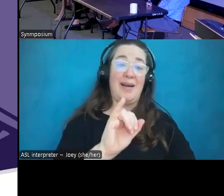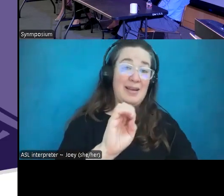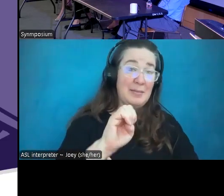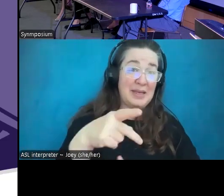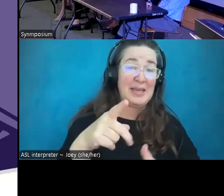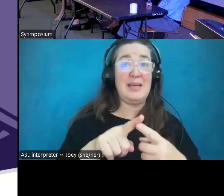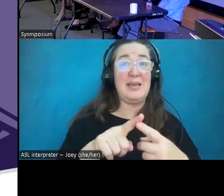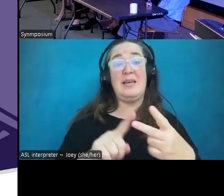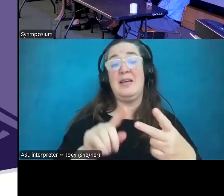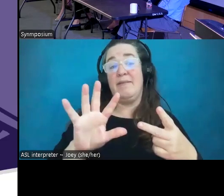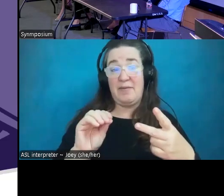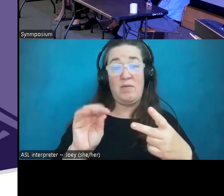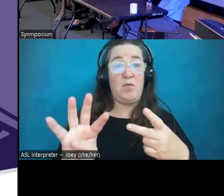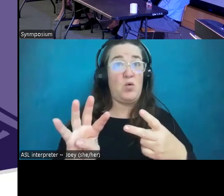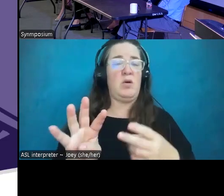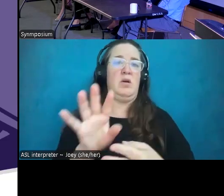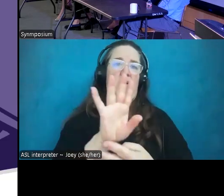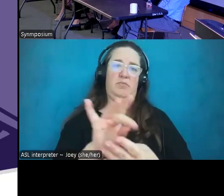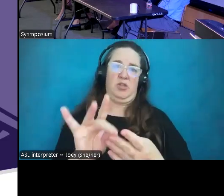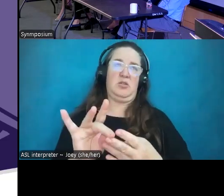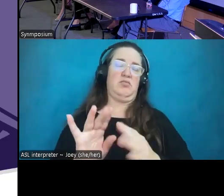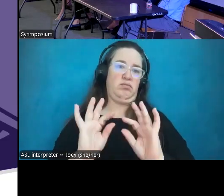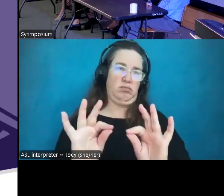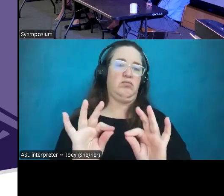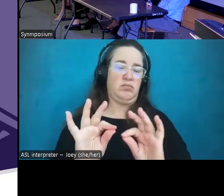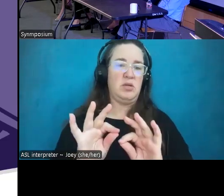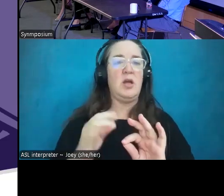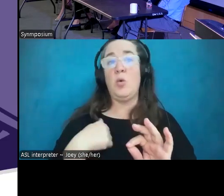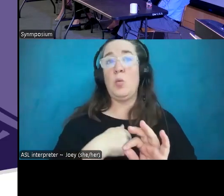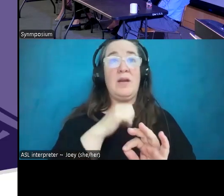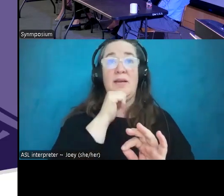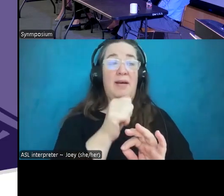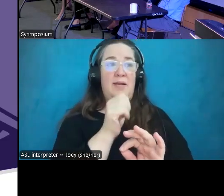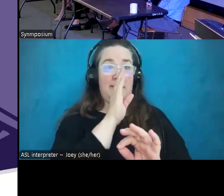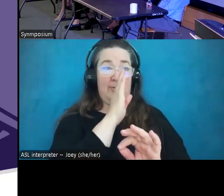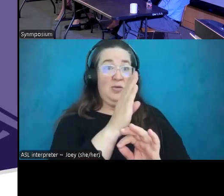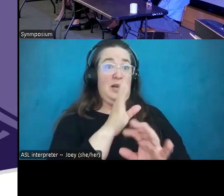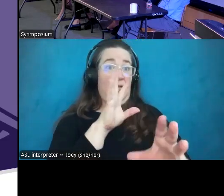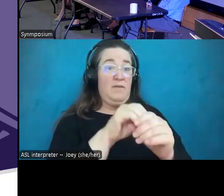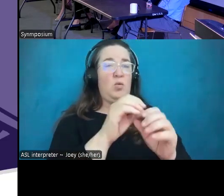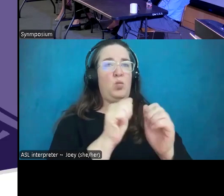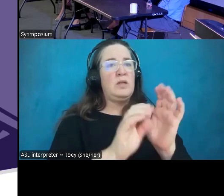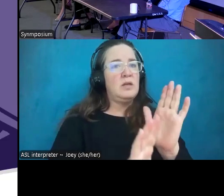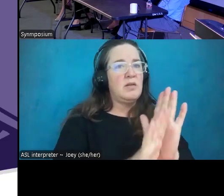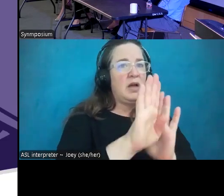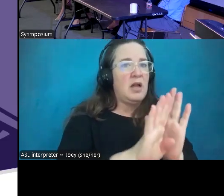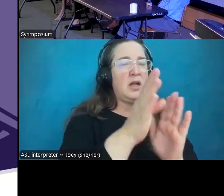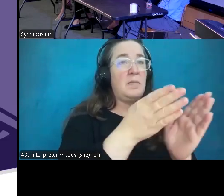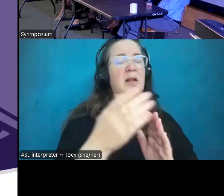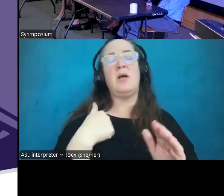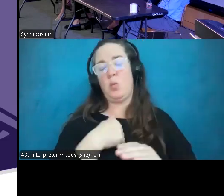504 plans are in place. And while we may not always be directly involved with development of those plans, we can write letters that